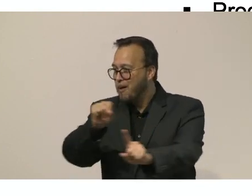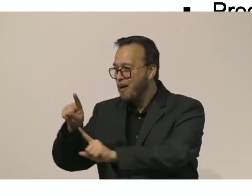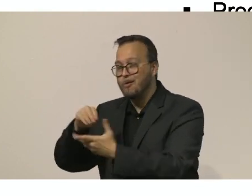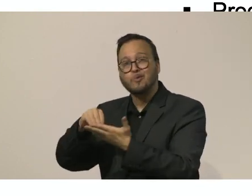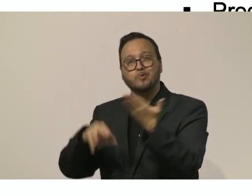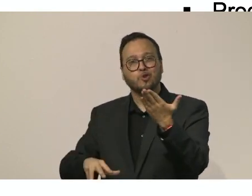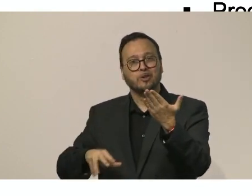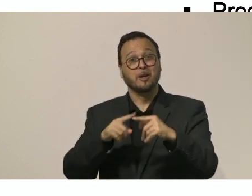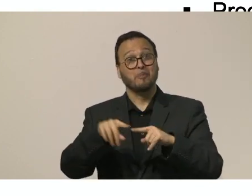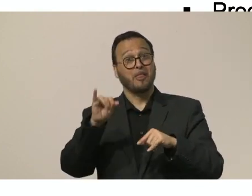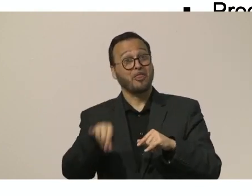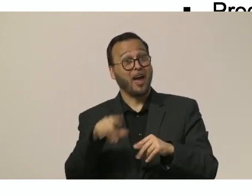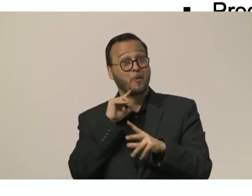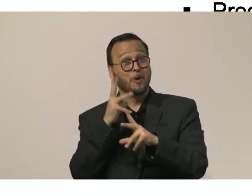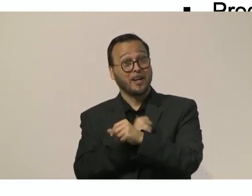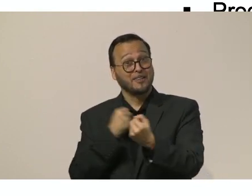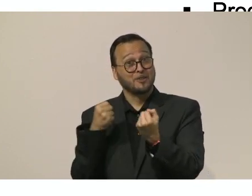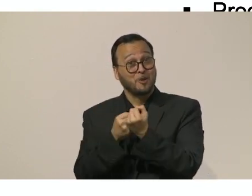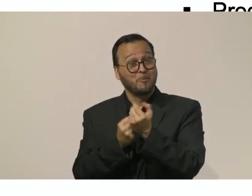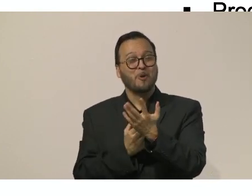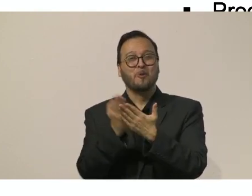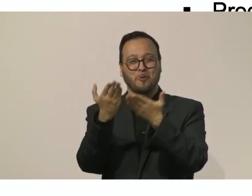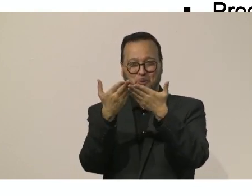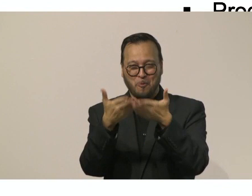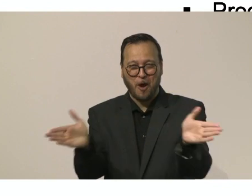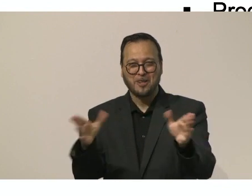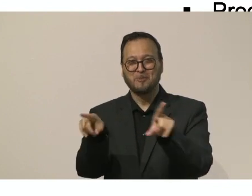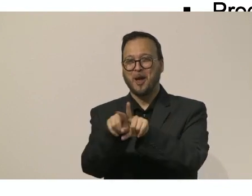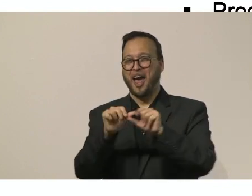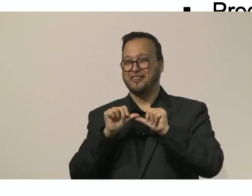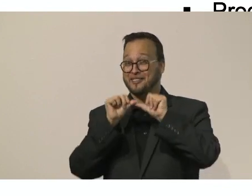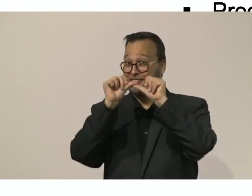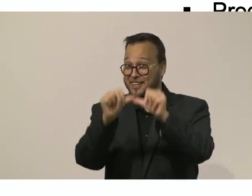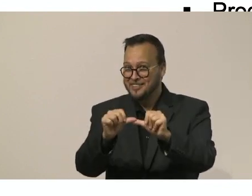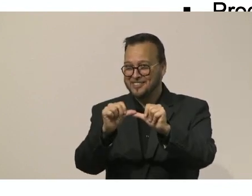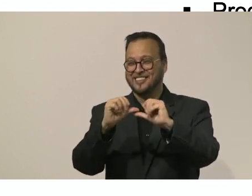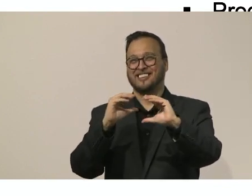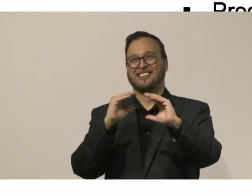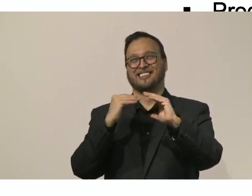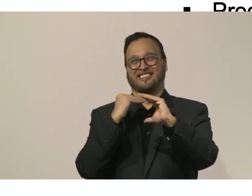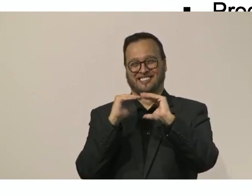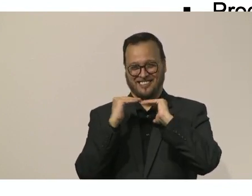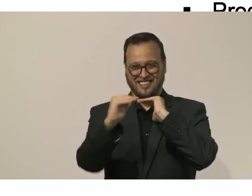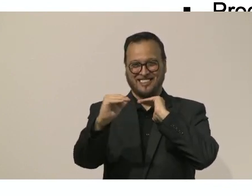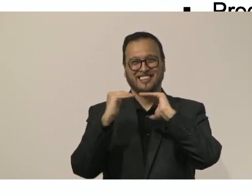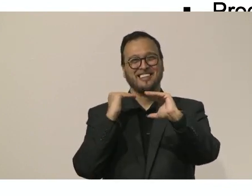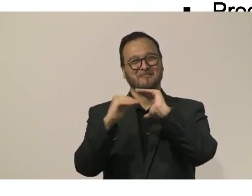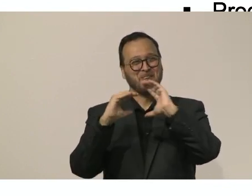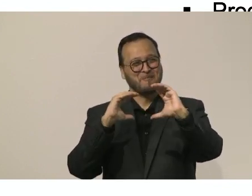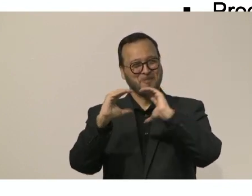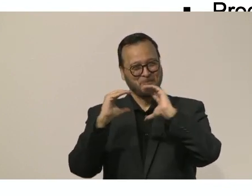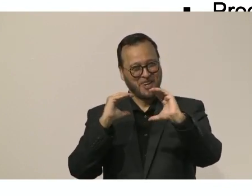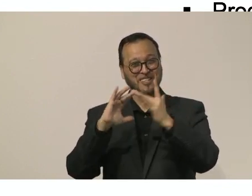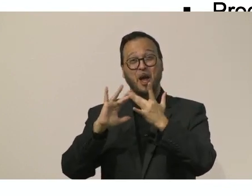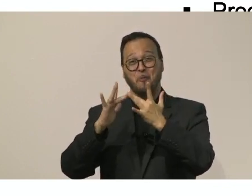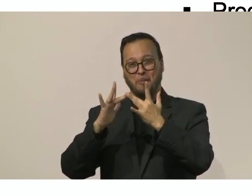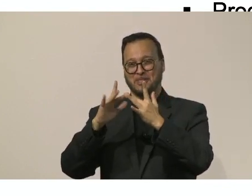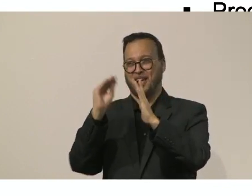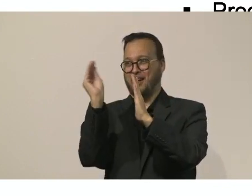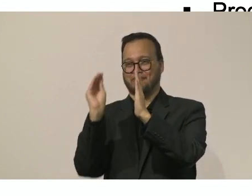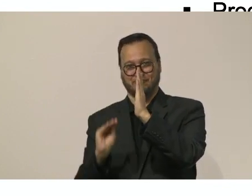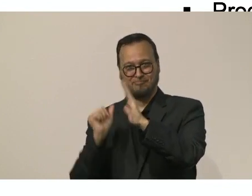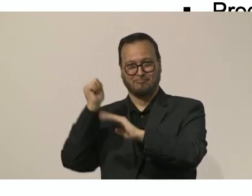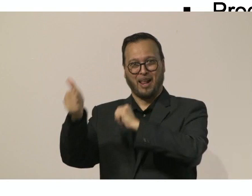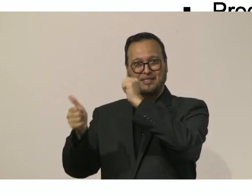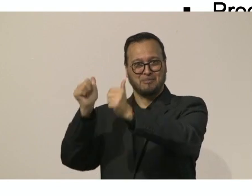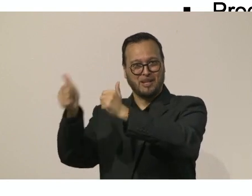that will be supported by widespread and consistent email communication and website placement. Some of you may